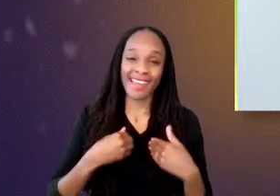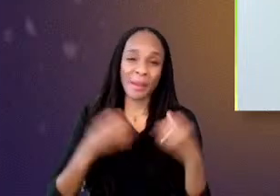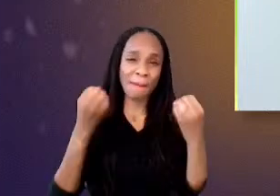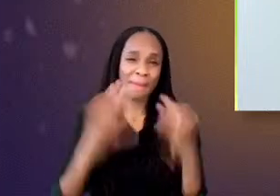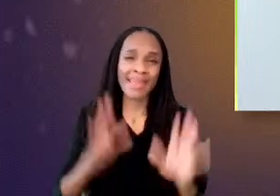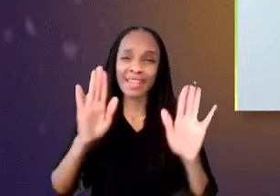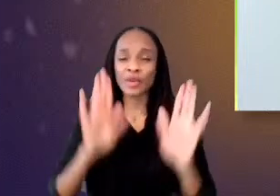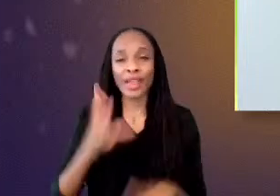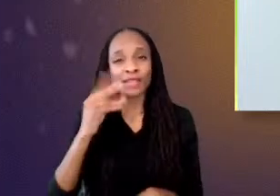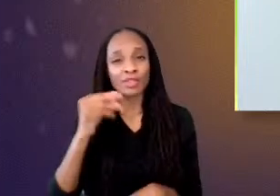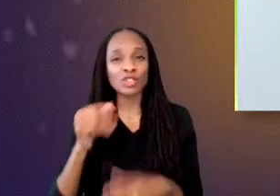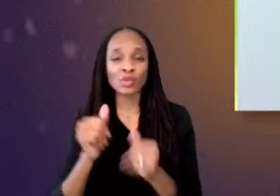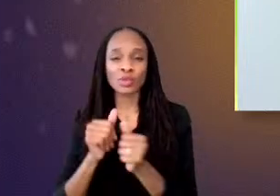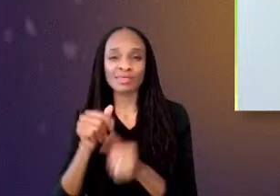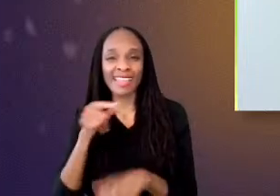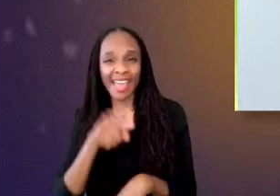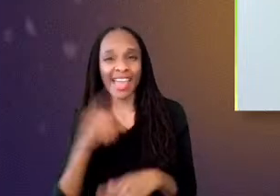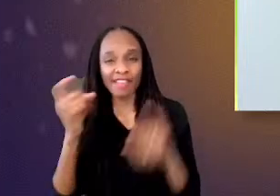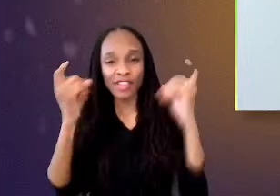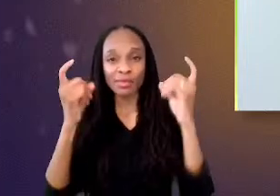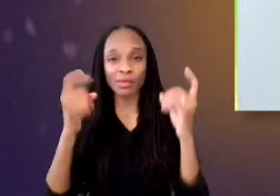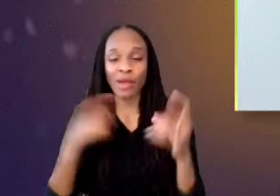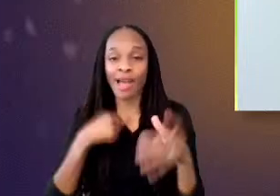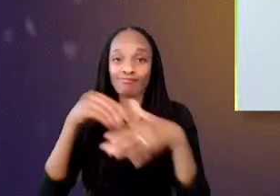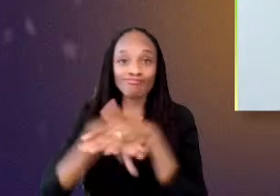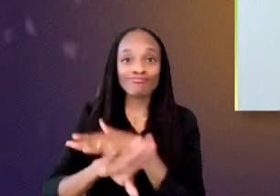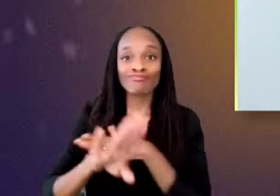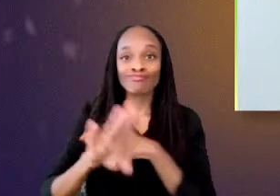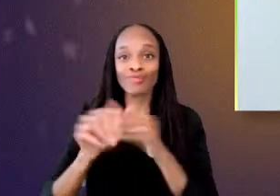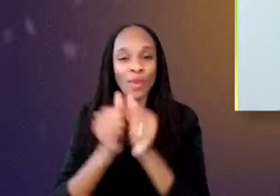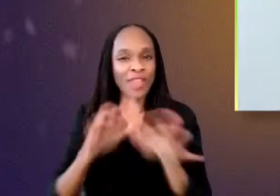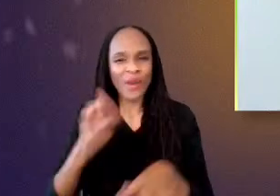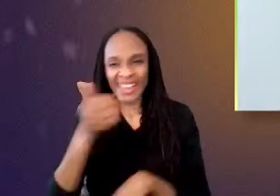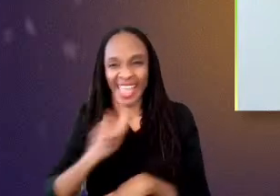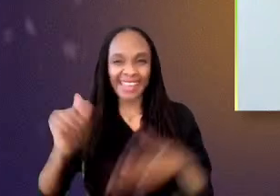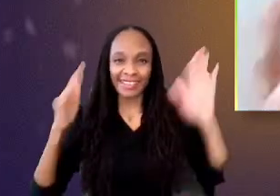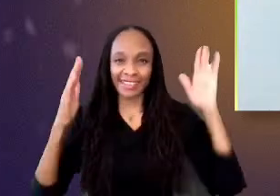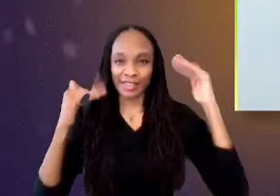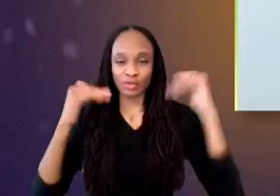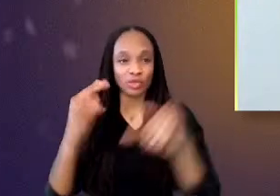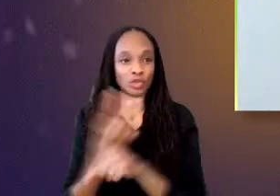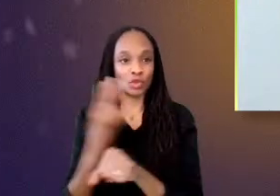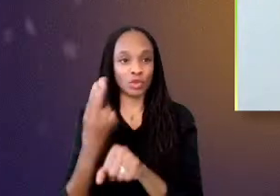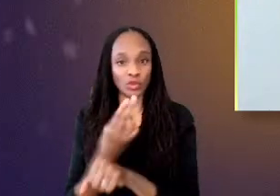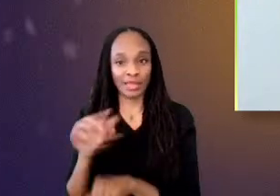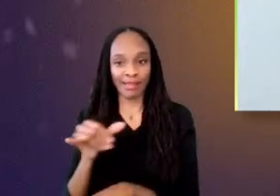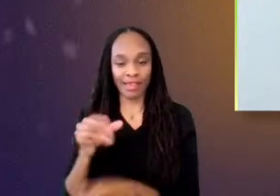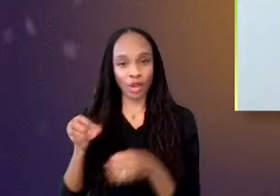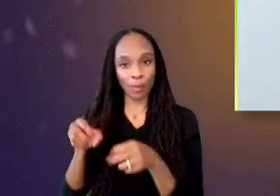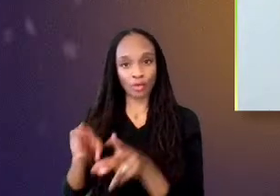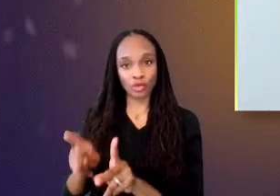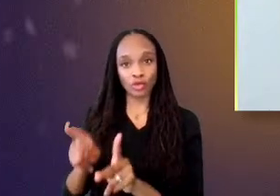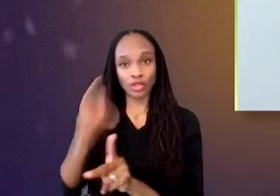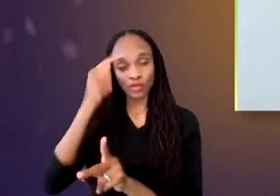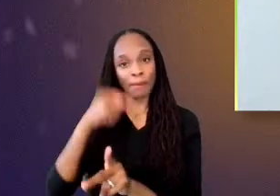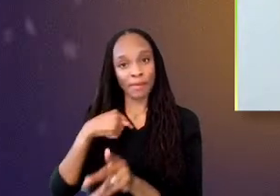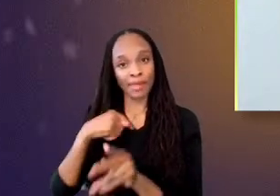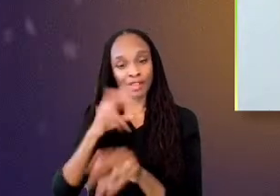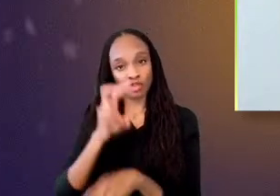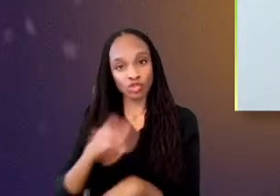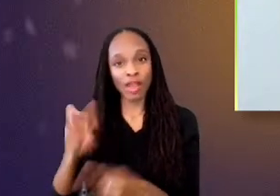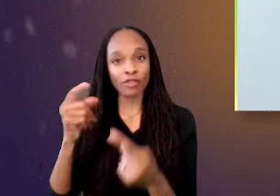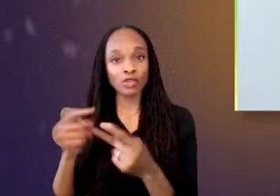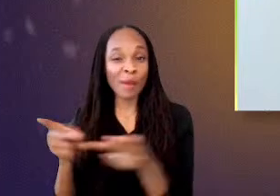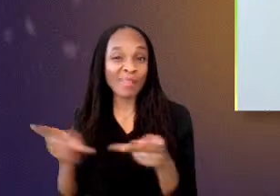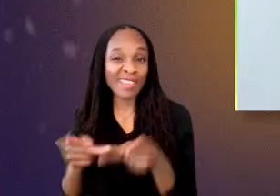where I went in with no expectations and just went in using it as an opportunity to travel to a place that I hadn't been